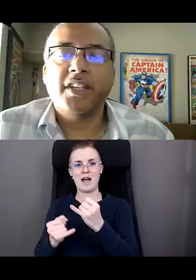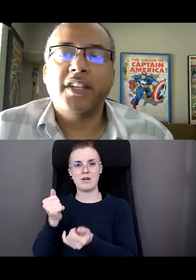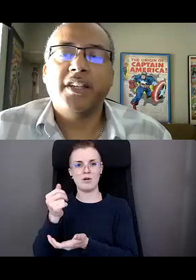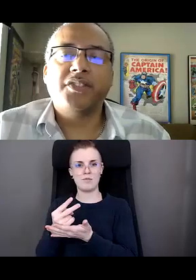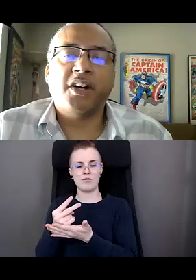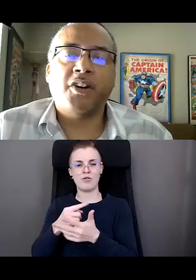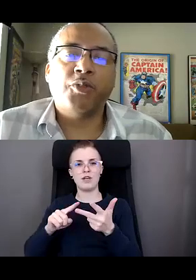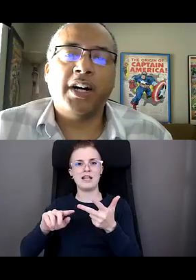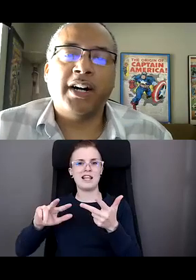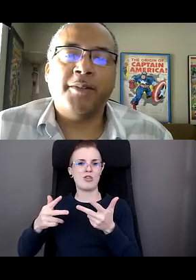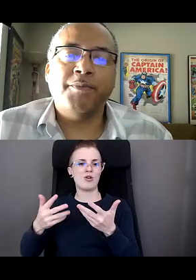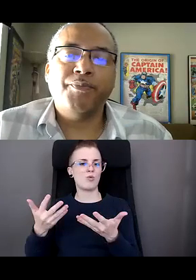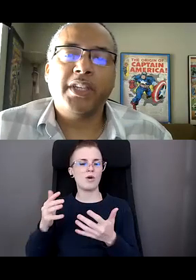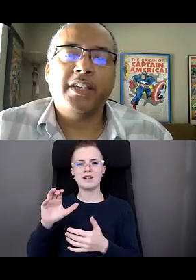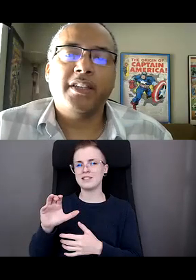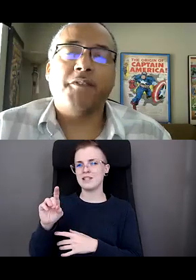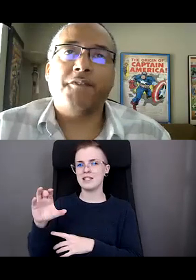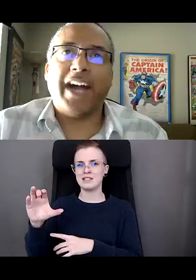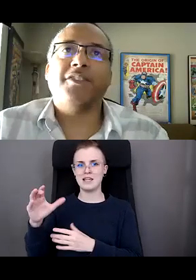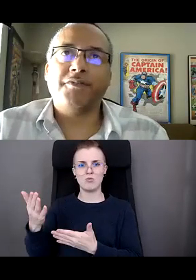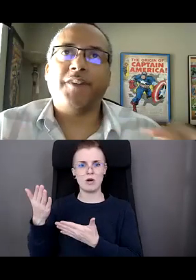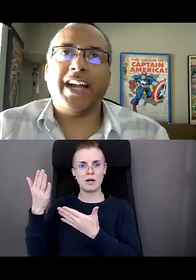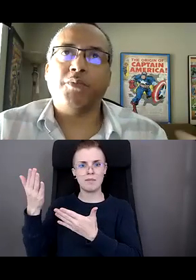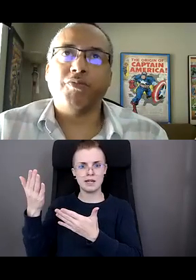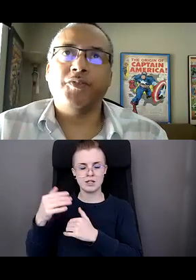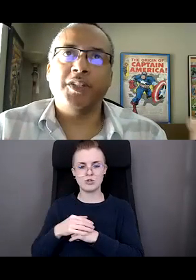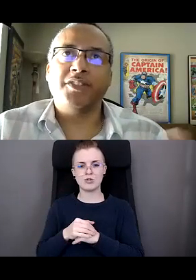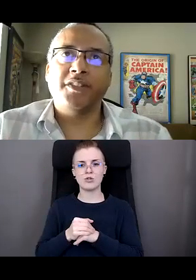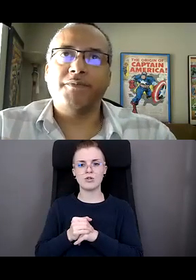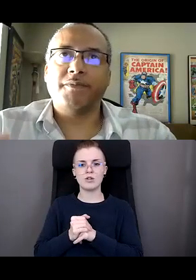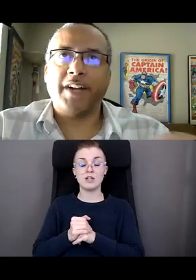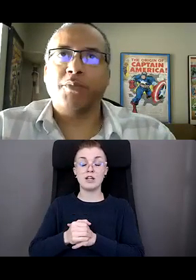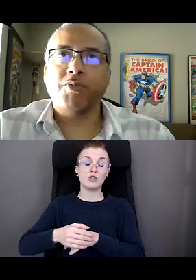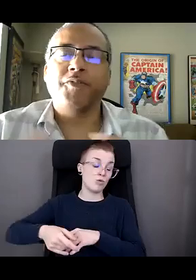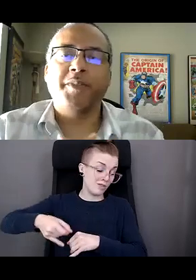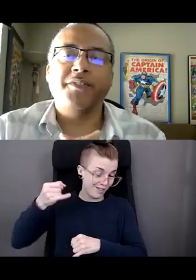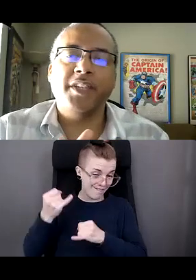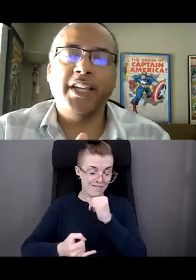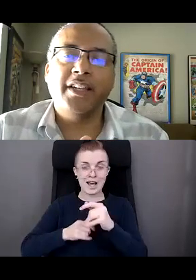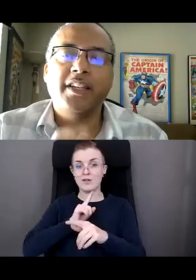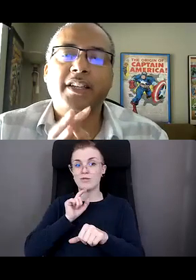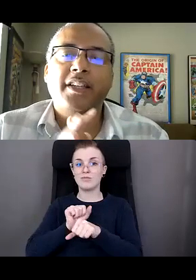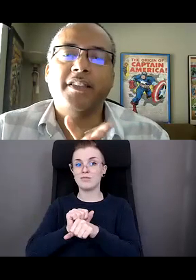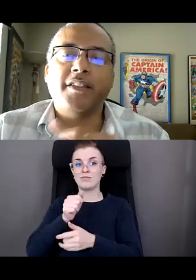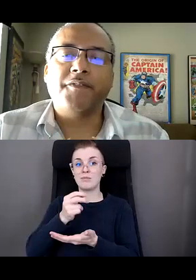recommendations. So the final approval is the final approval from the